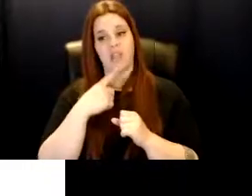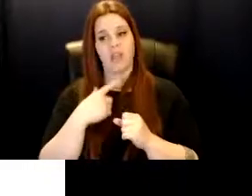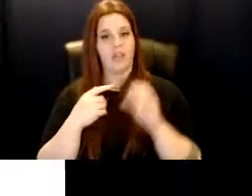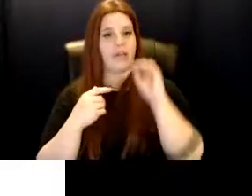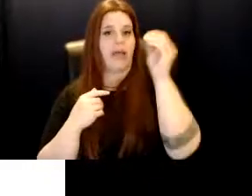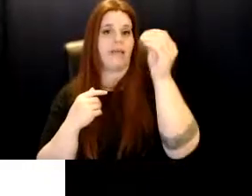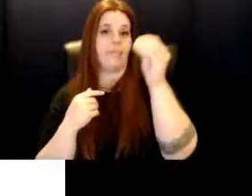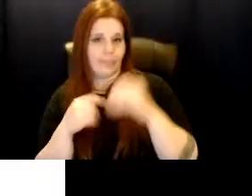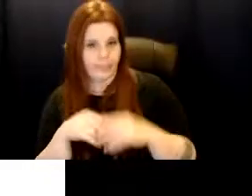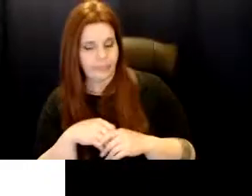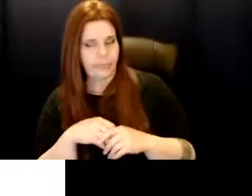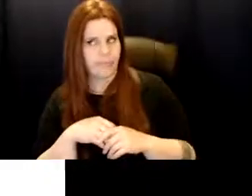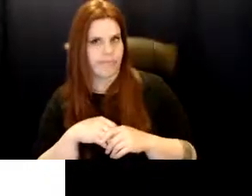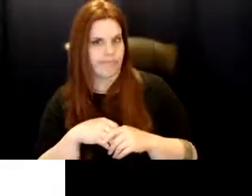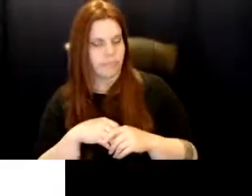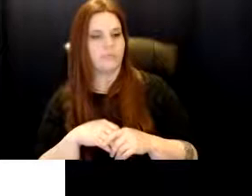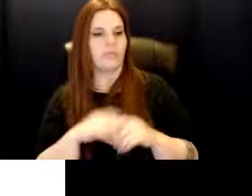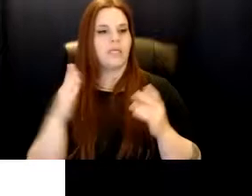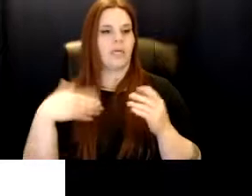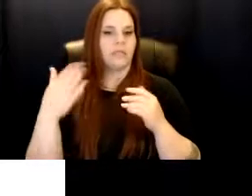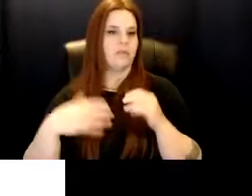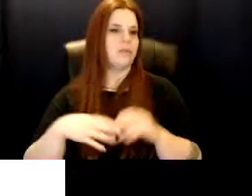None. Next slide, please.